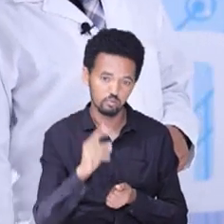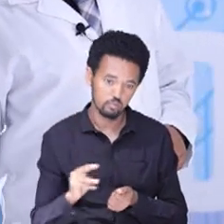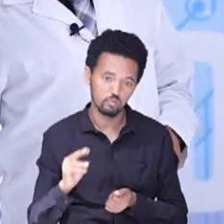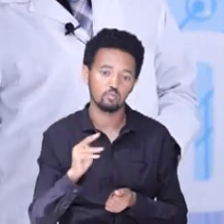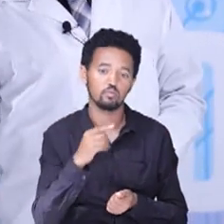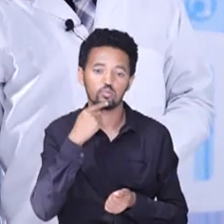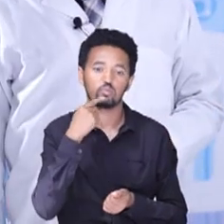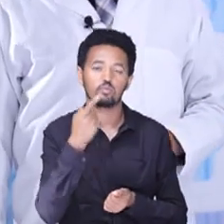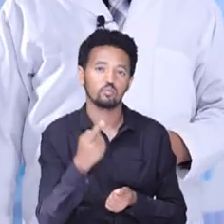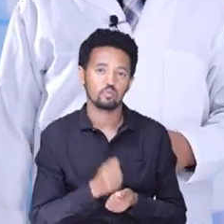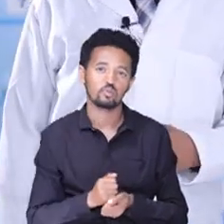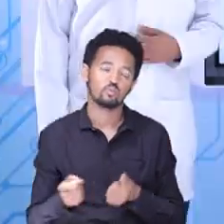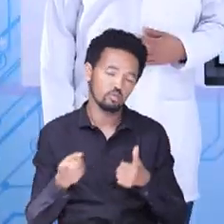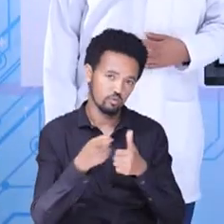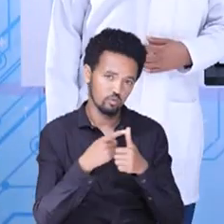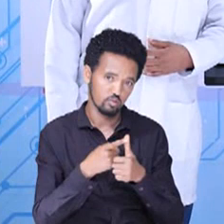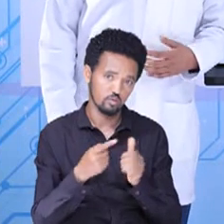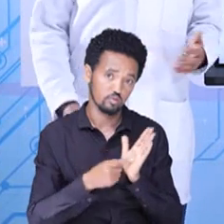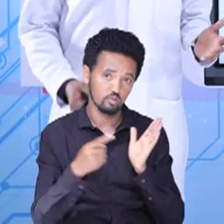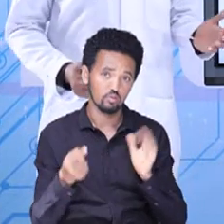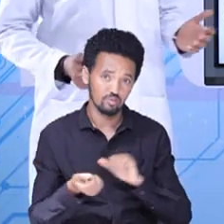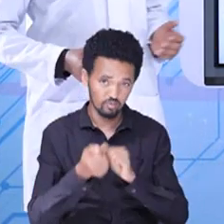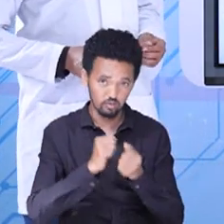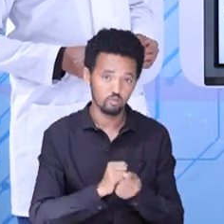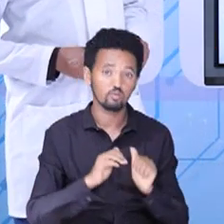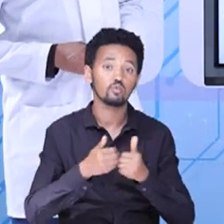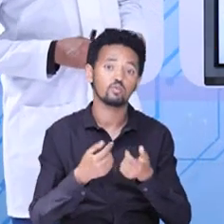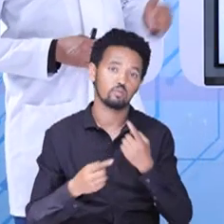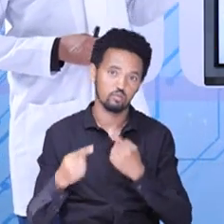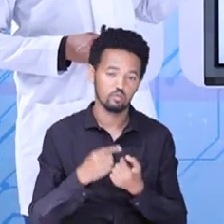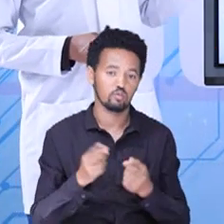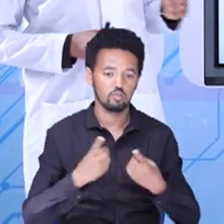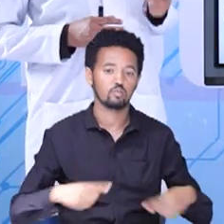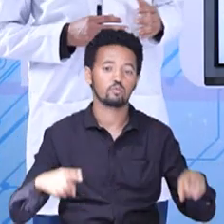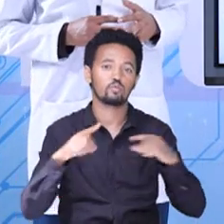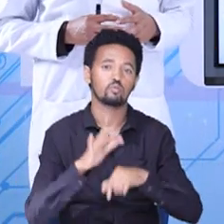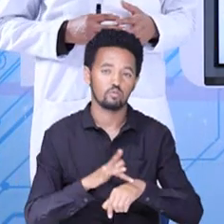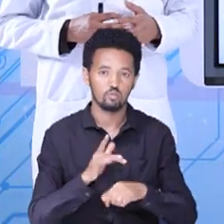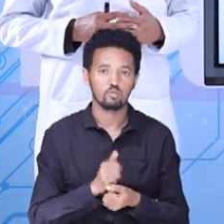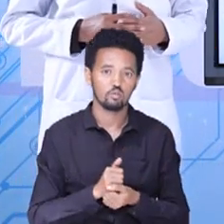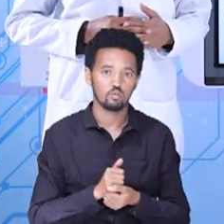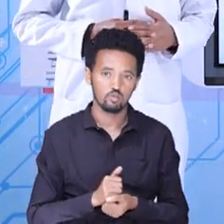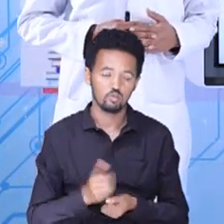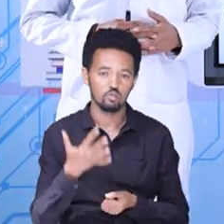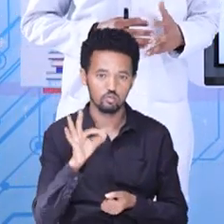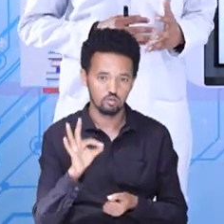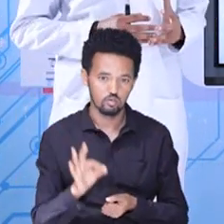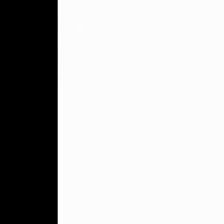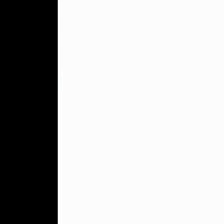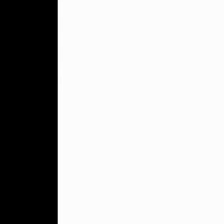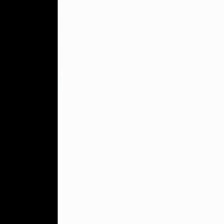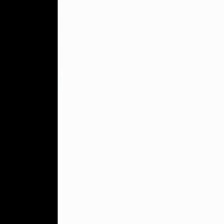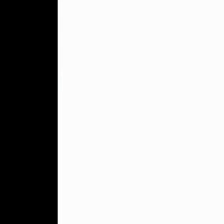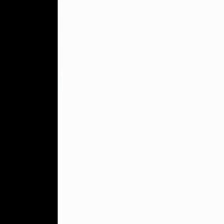rebellion. First topic, the challenge of the regime, the failed coup in